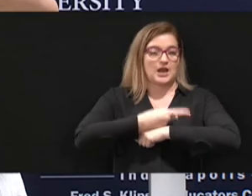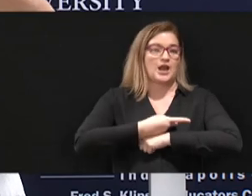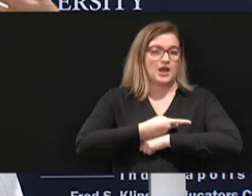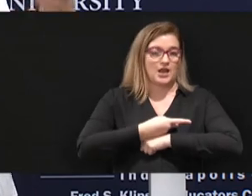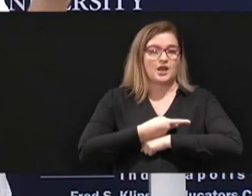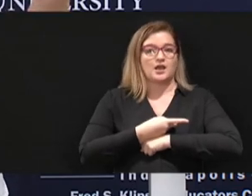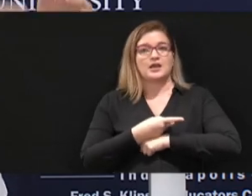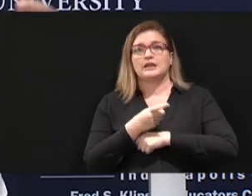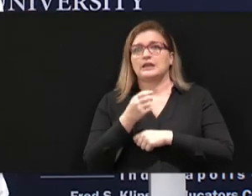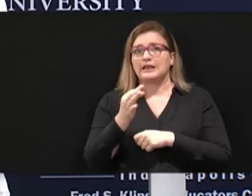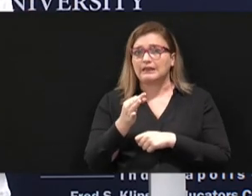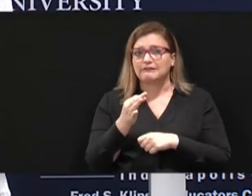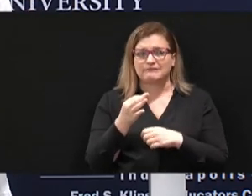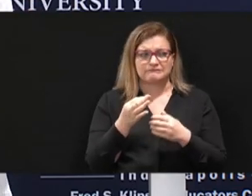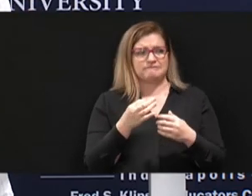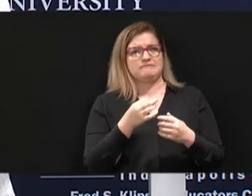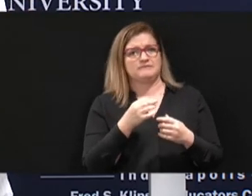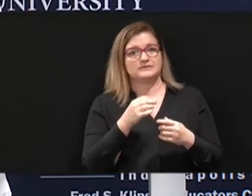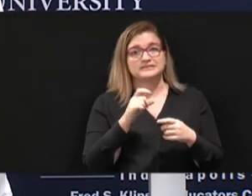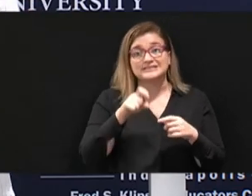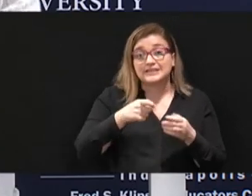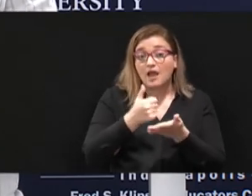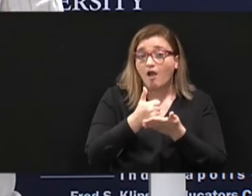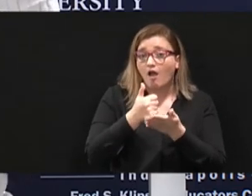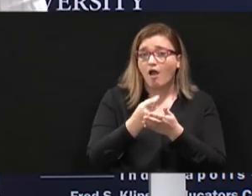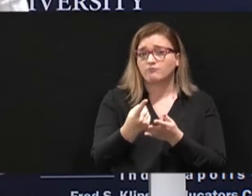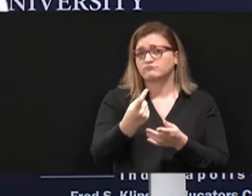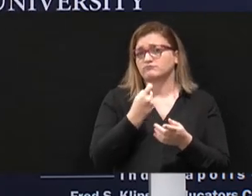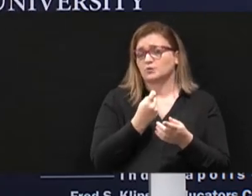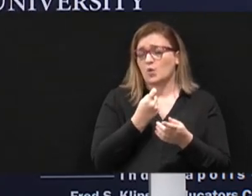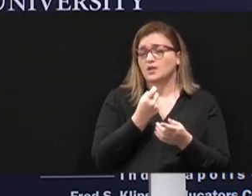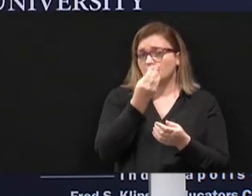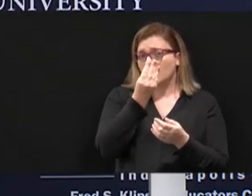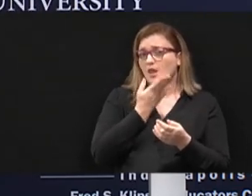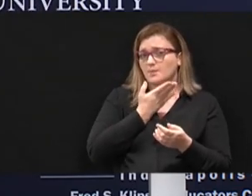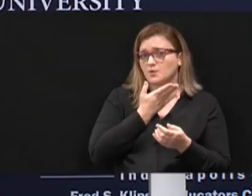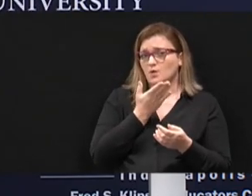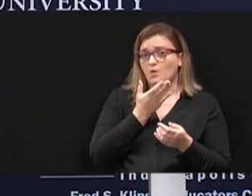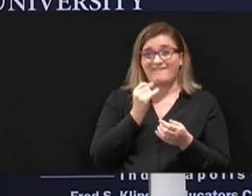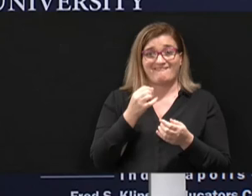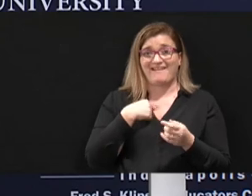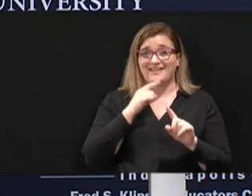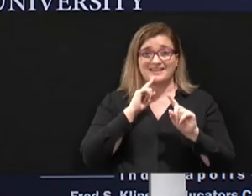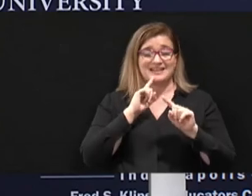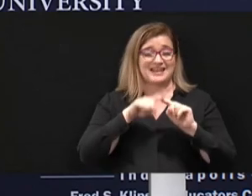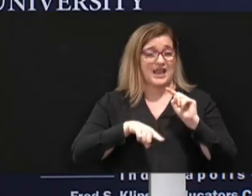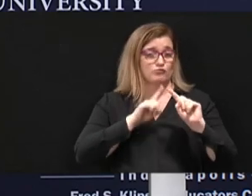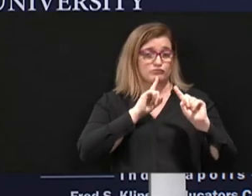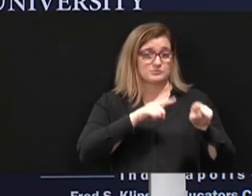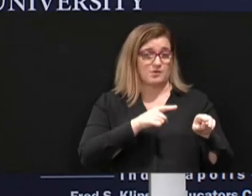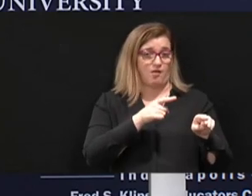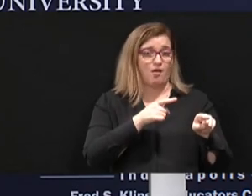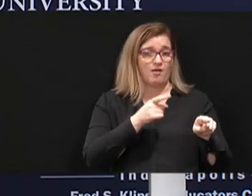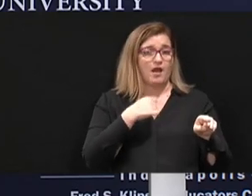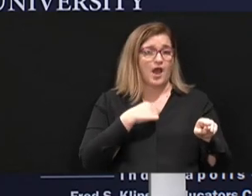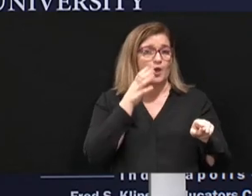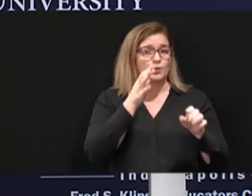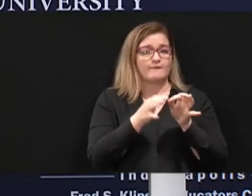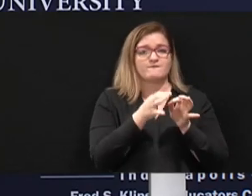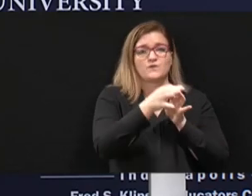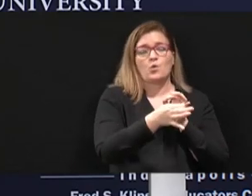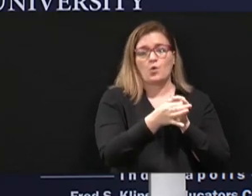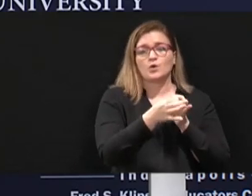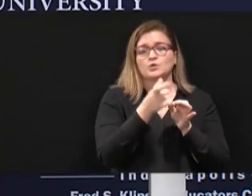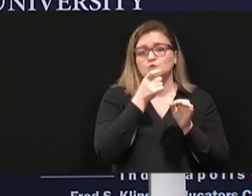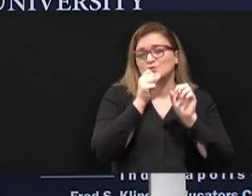I can't answer it, I will definitely forward your message on to someone else who can help better than I can. All right? So everything is